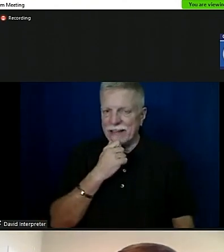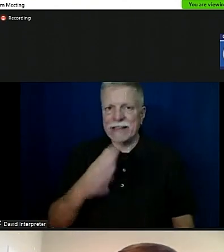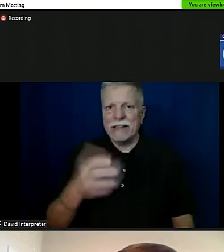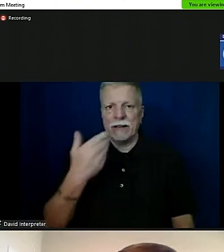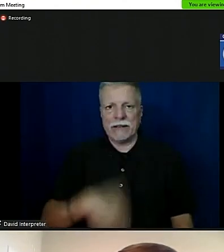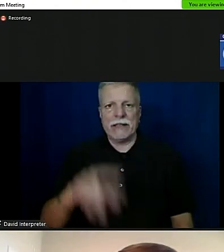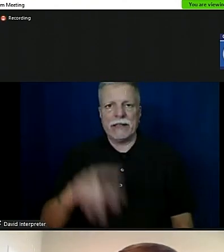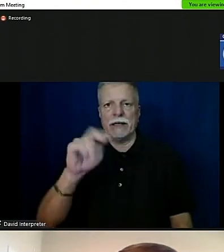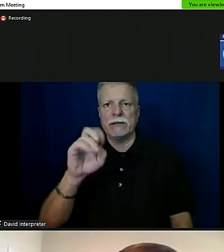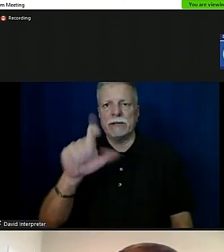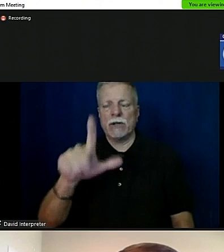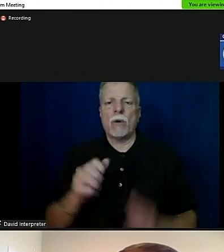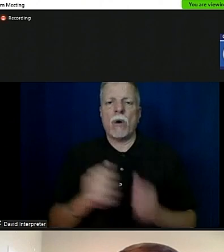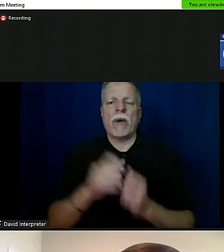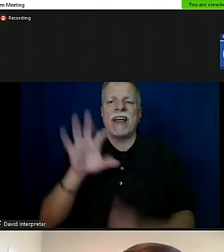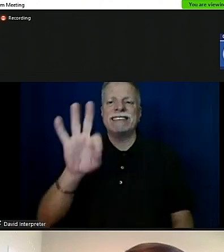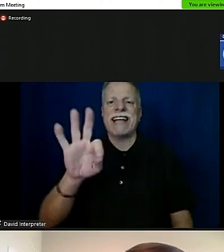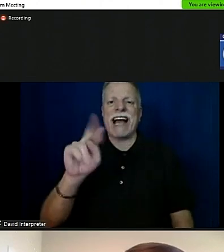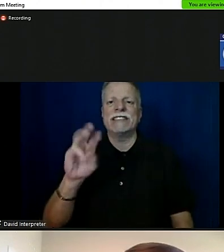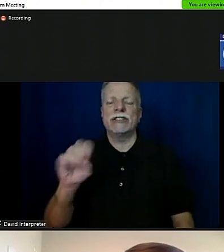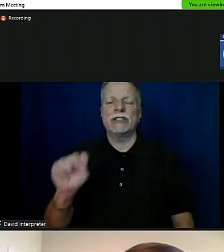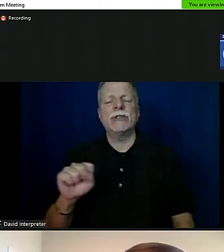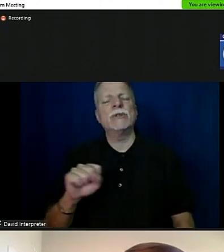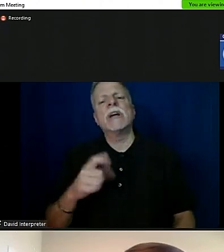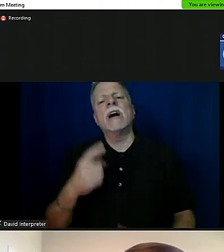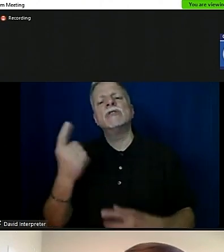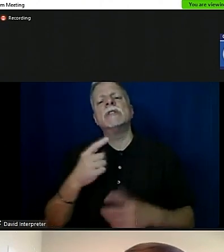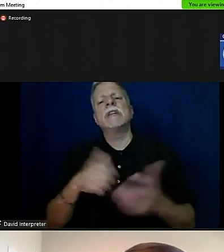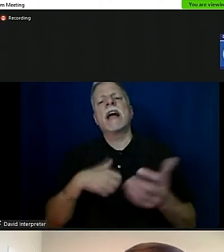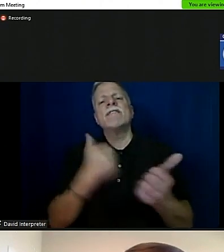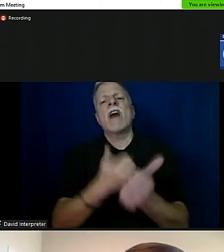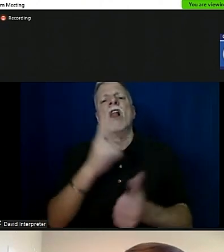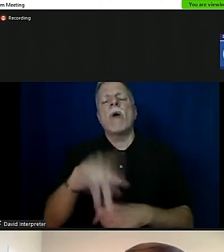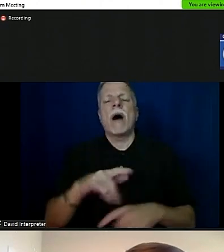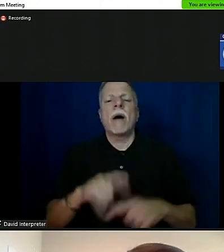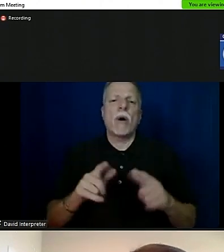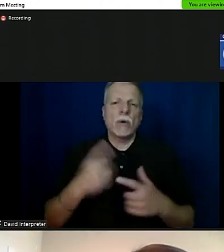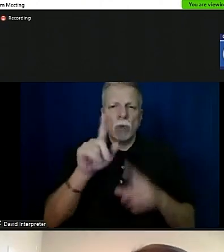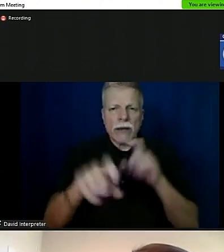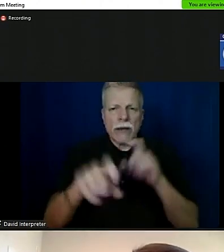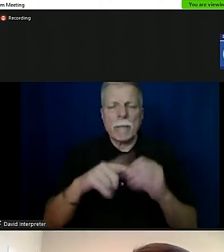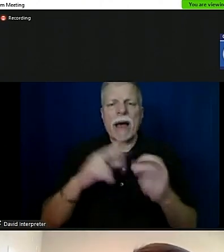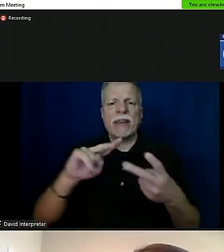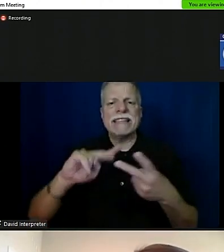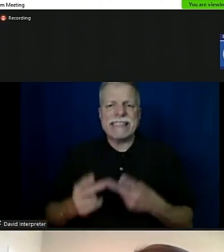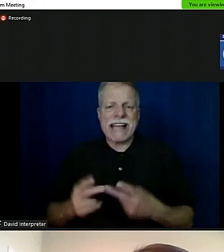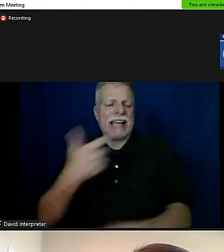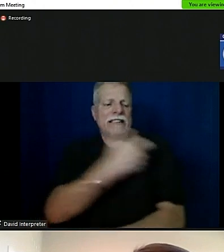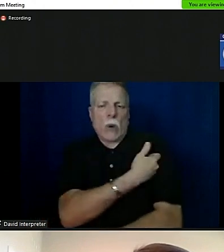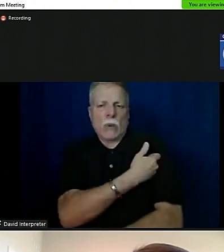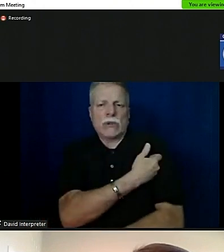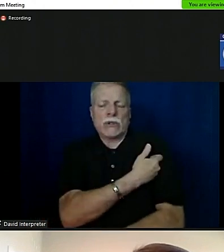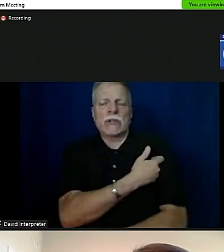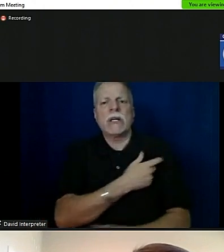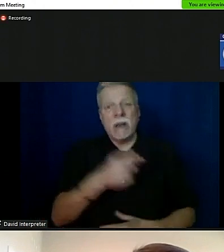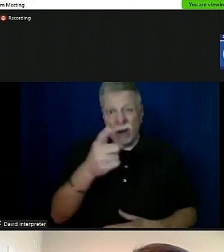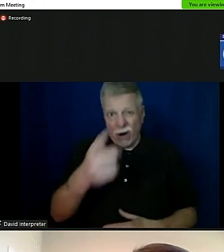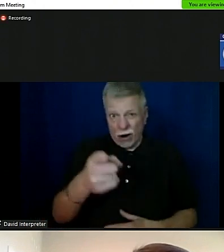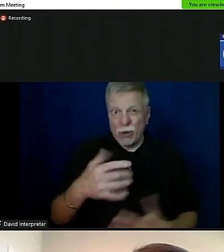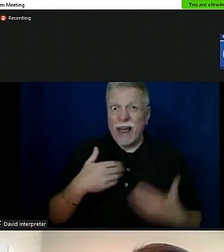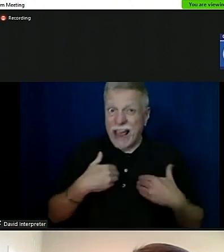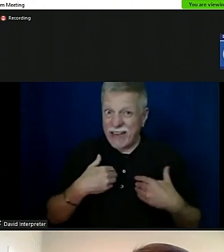Noel Brennan with 9 News. Just to follow up on question about the second dose of vaccines in the state, are you guys hearing the same concerns